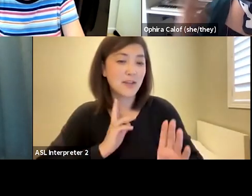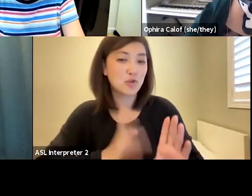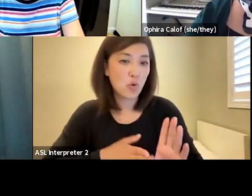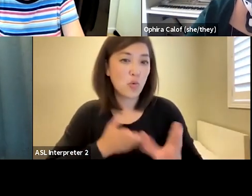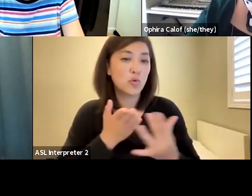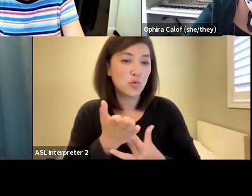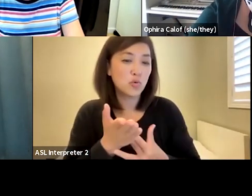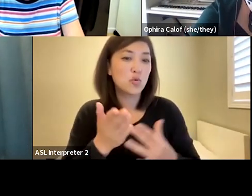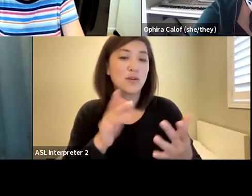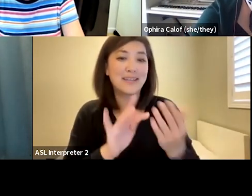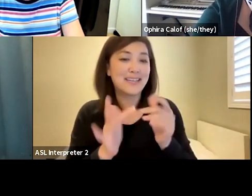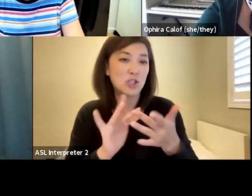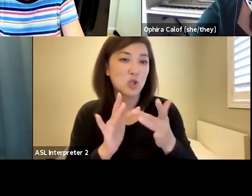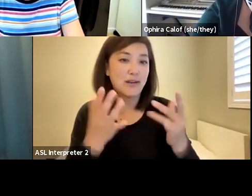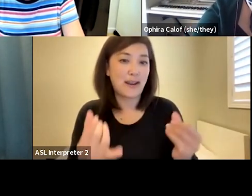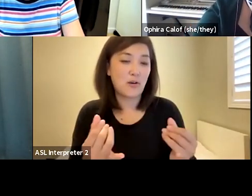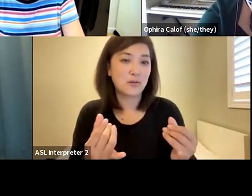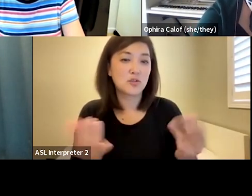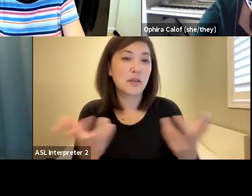multiple ways that work for them.